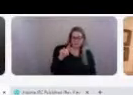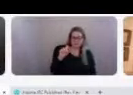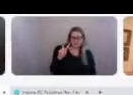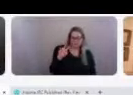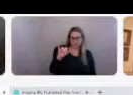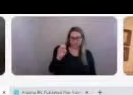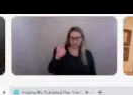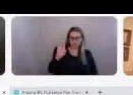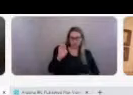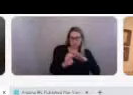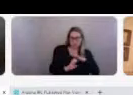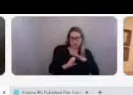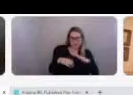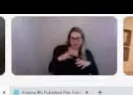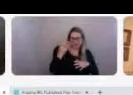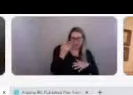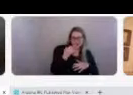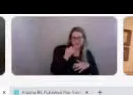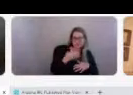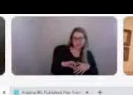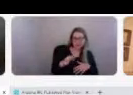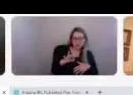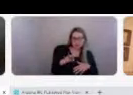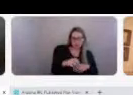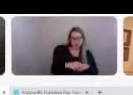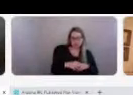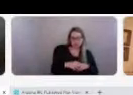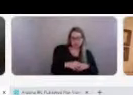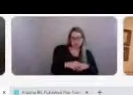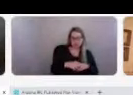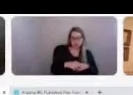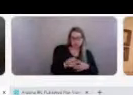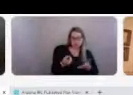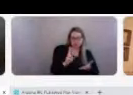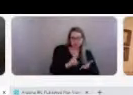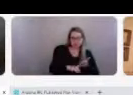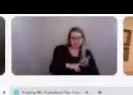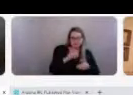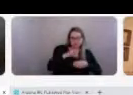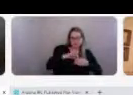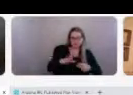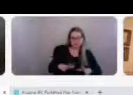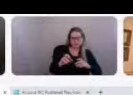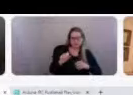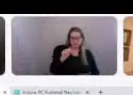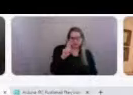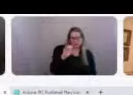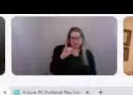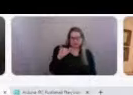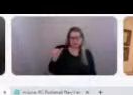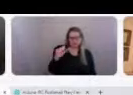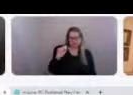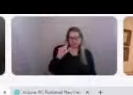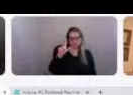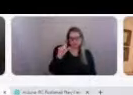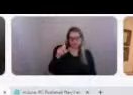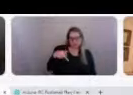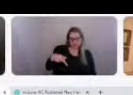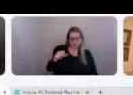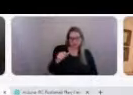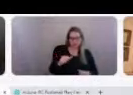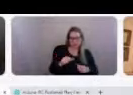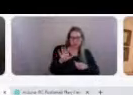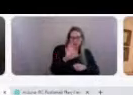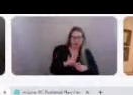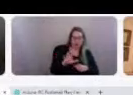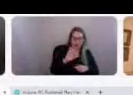and i have a 19 year old who is a registered voter i live in the sunny slope area and i support sunny slope being a